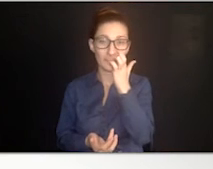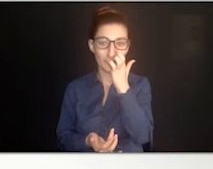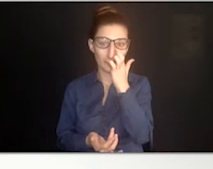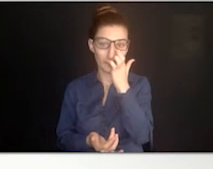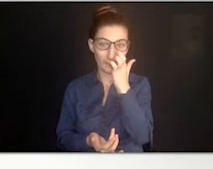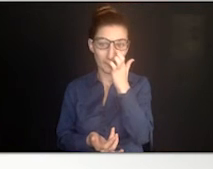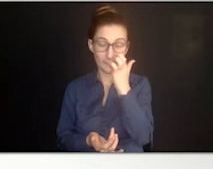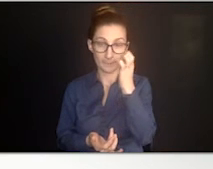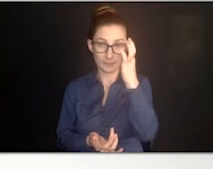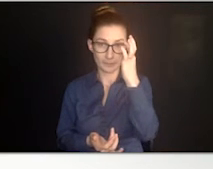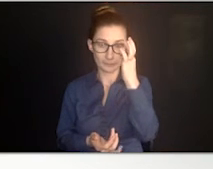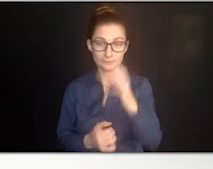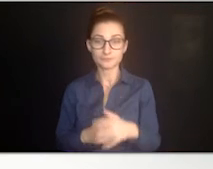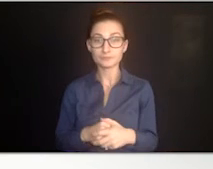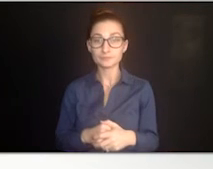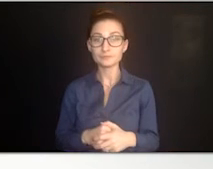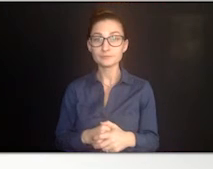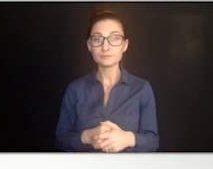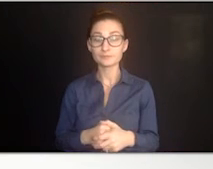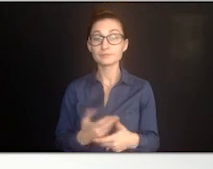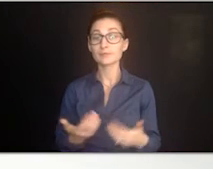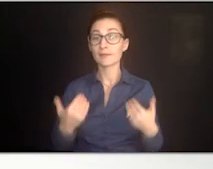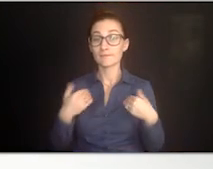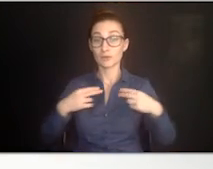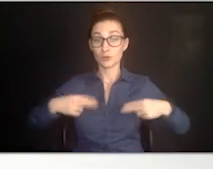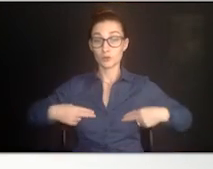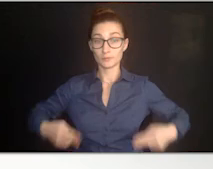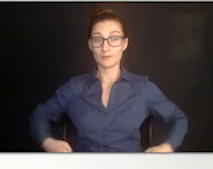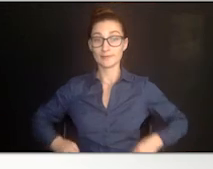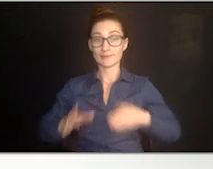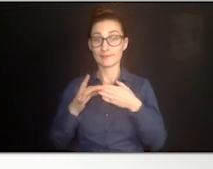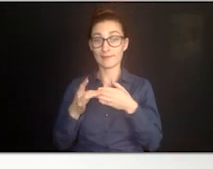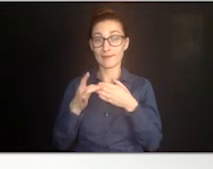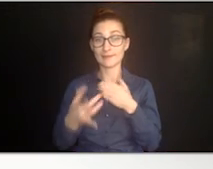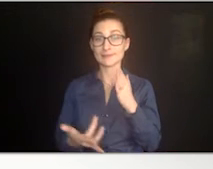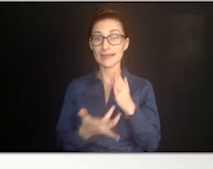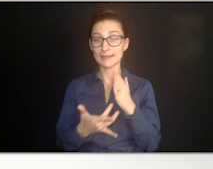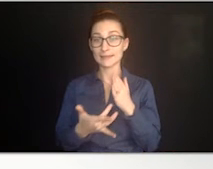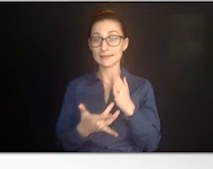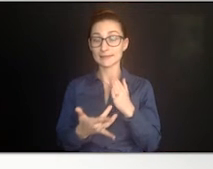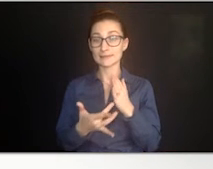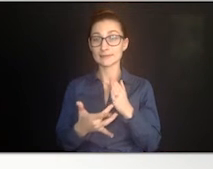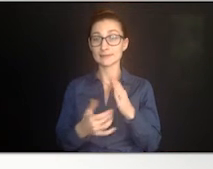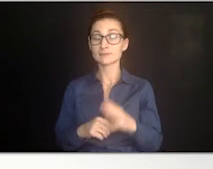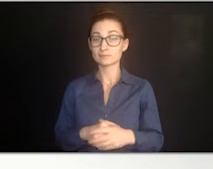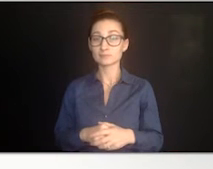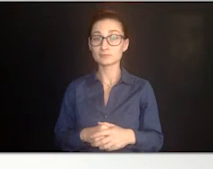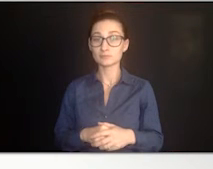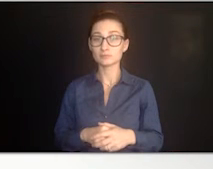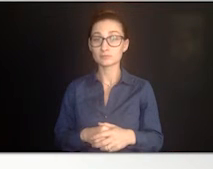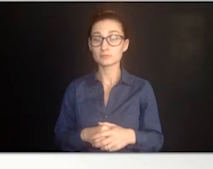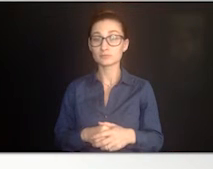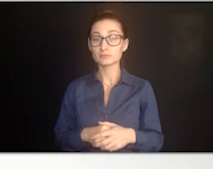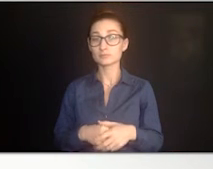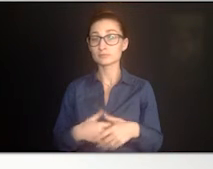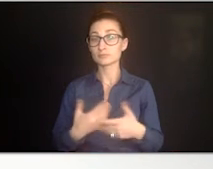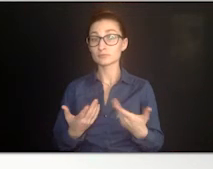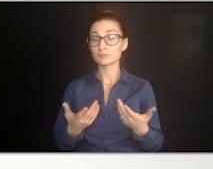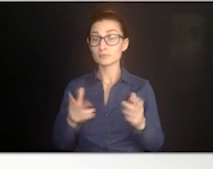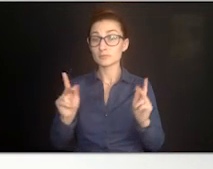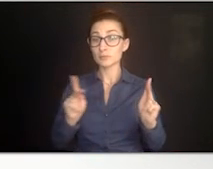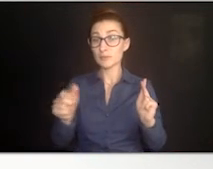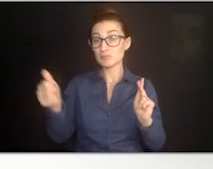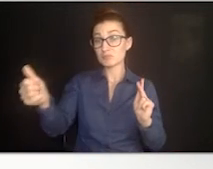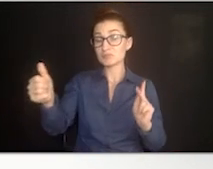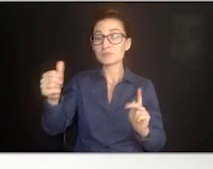around. They're called human guide techniques, and there are people that are